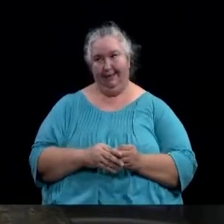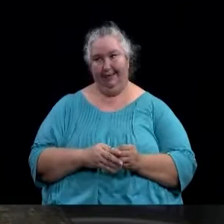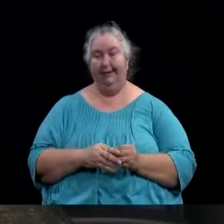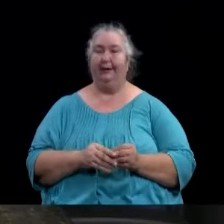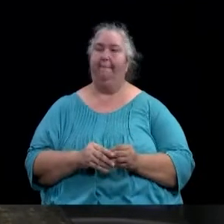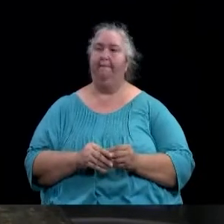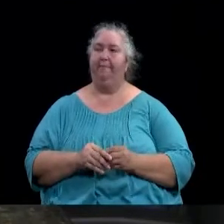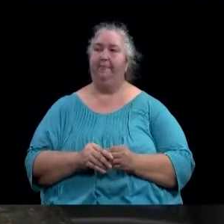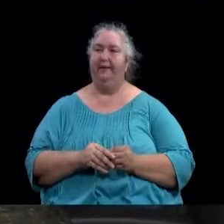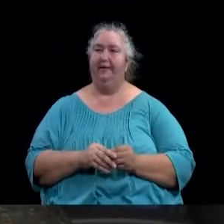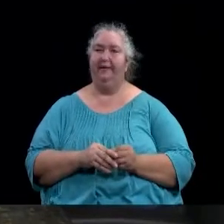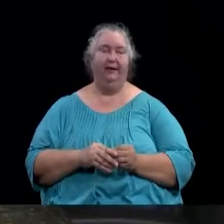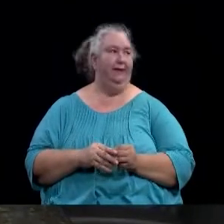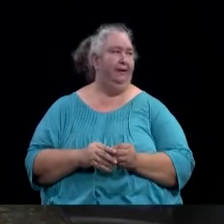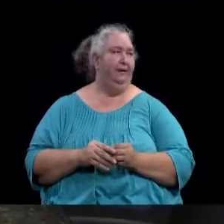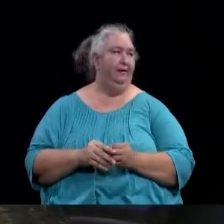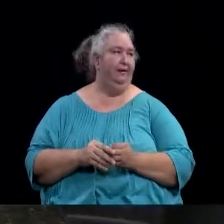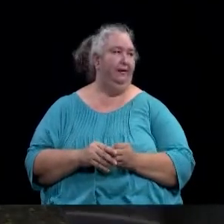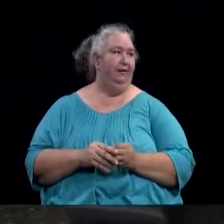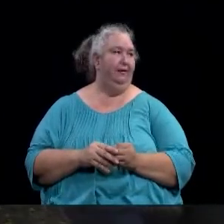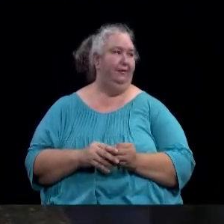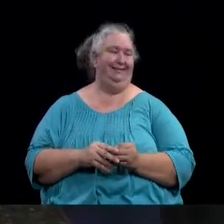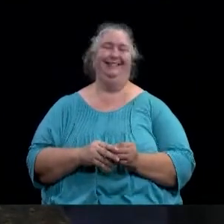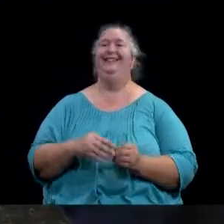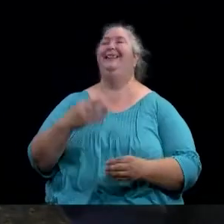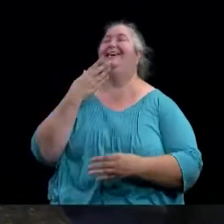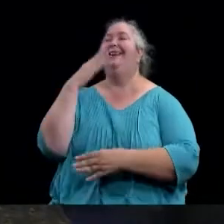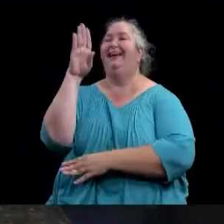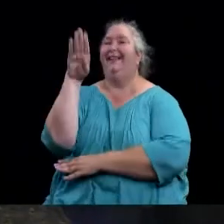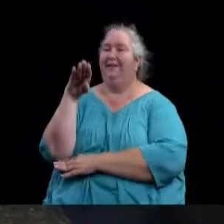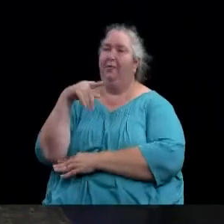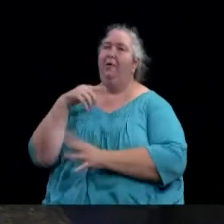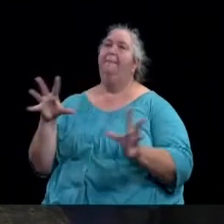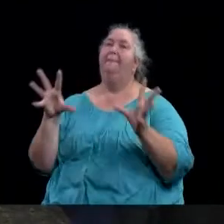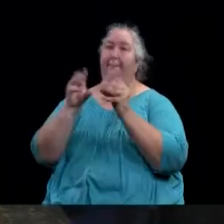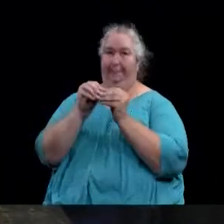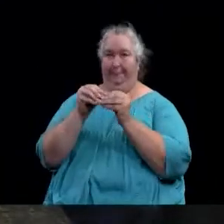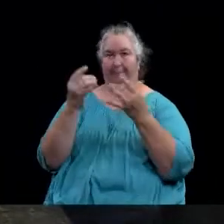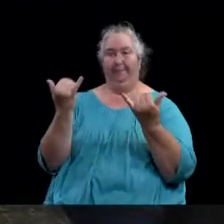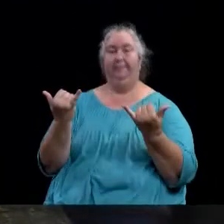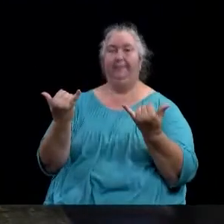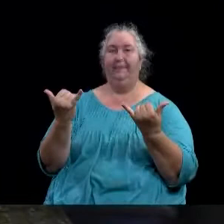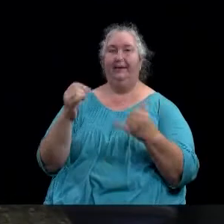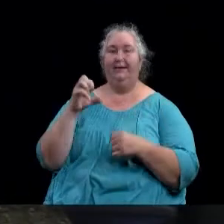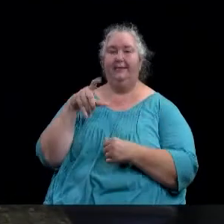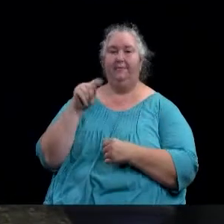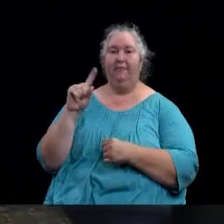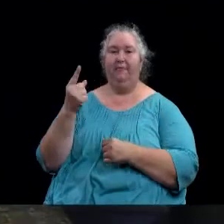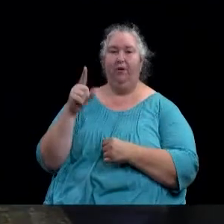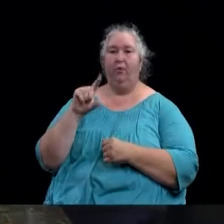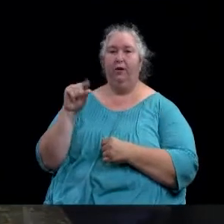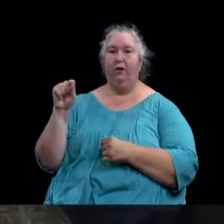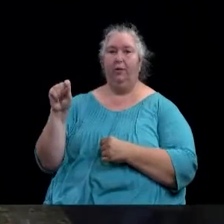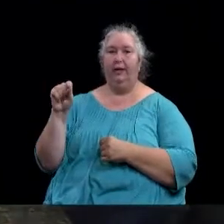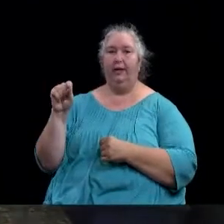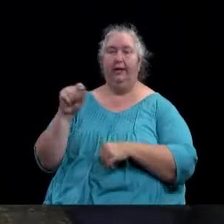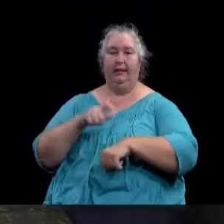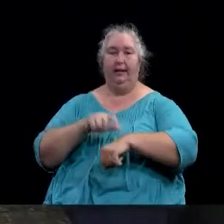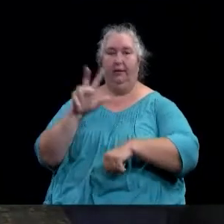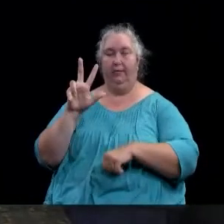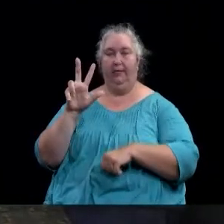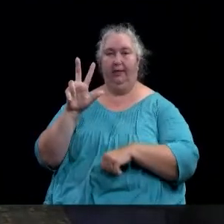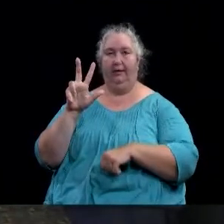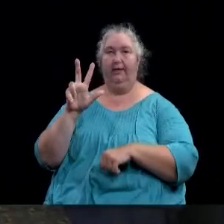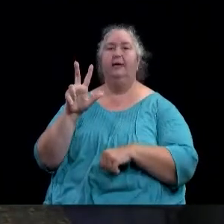Good afternoon. We will now call the meeting of Waco City Council September 1st, 2020 to order at 3 p.m. Joining me online today are Mayor Pro Tem